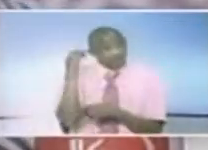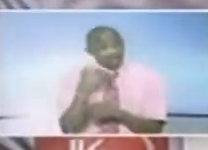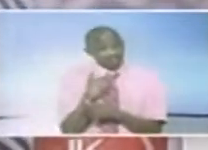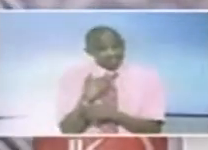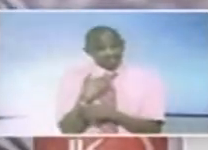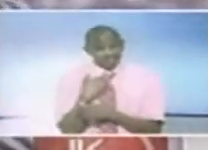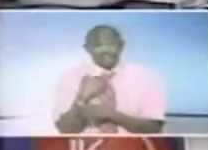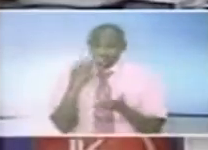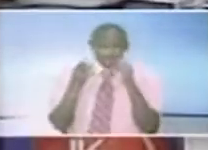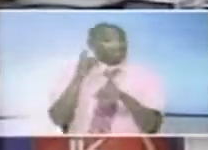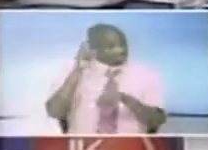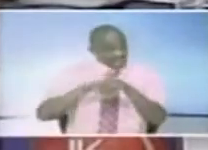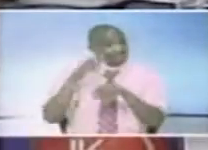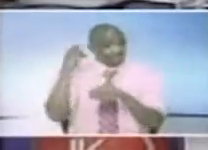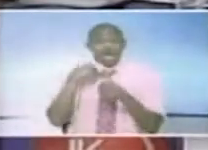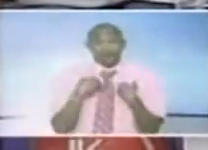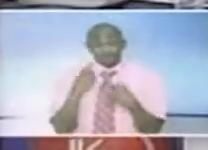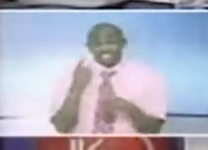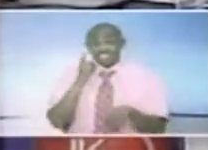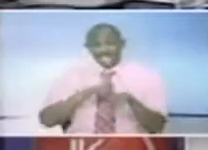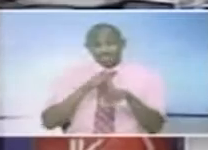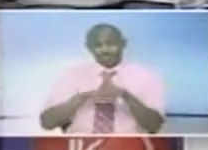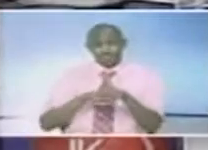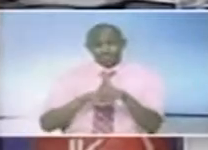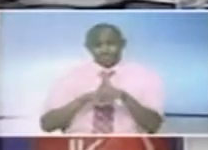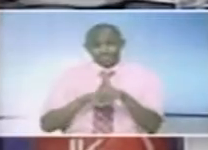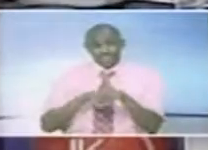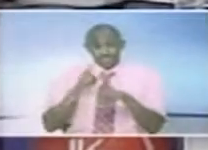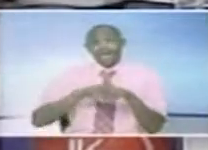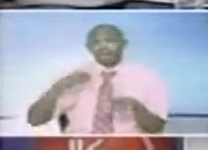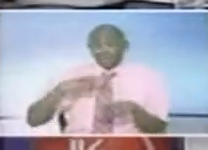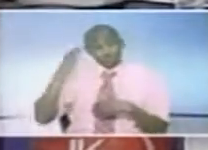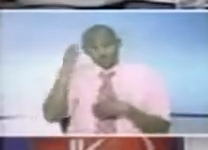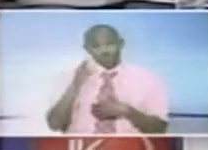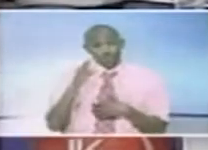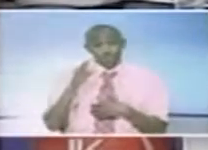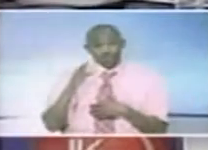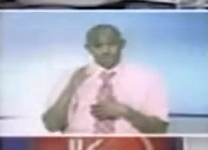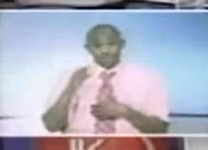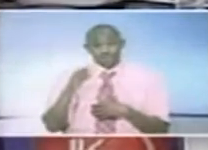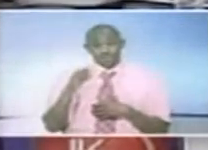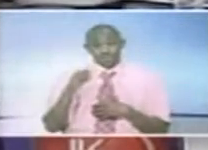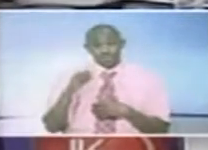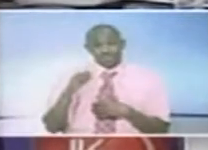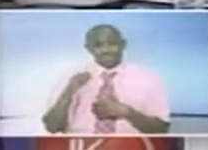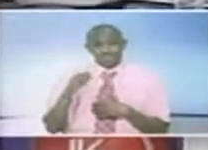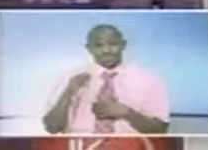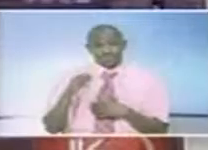say at some point, yes. Especially when people who don't know what they are doing. Especially, you see, like,